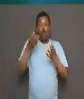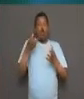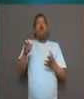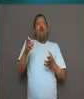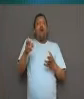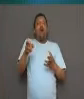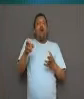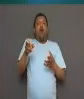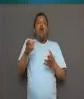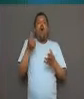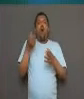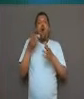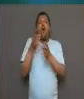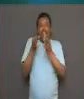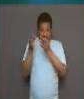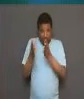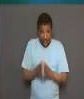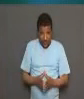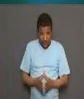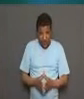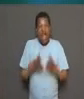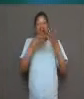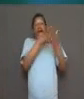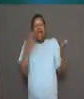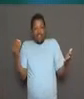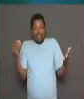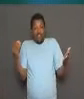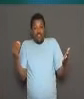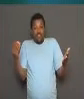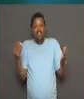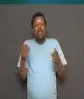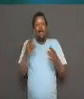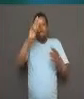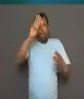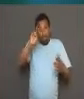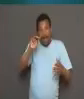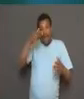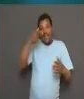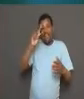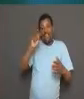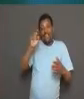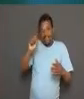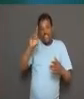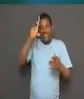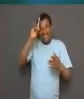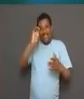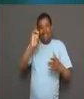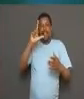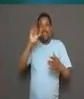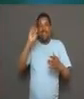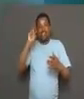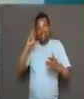or orientation, and the magnetic declination.